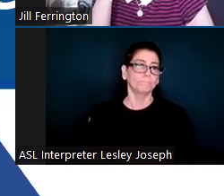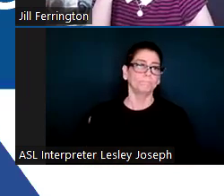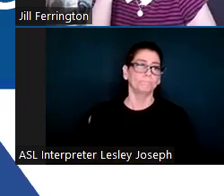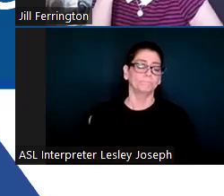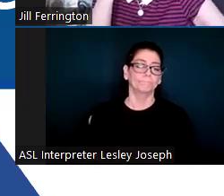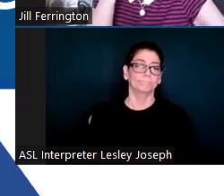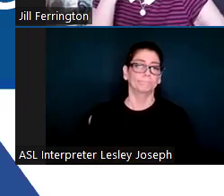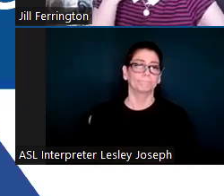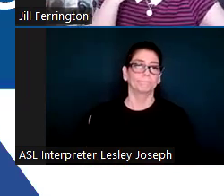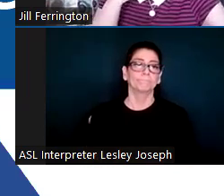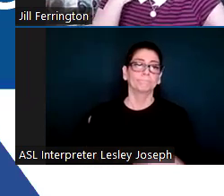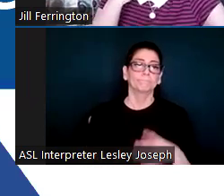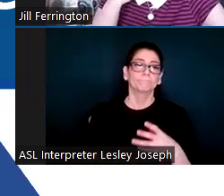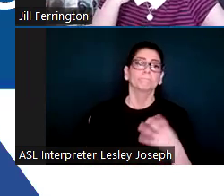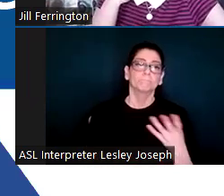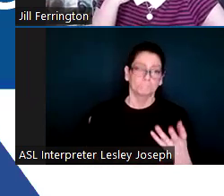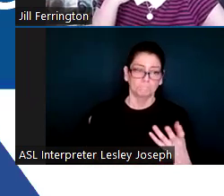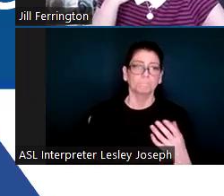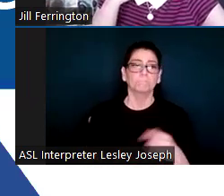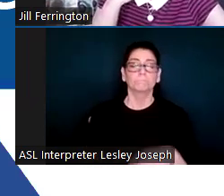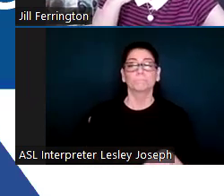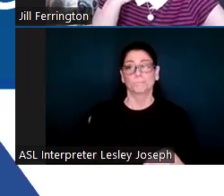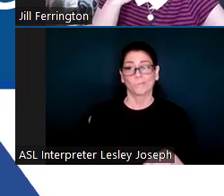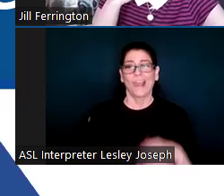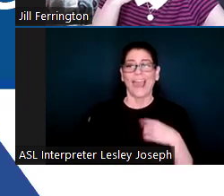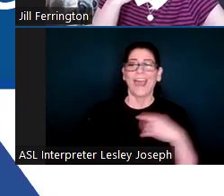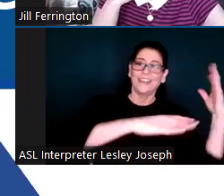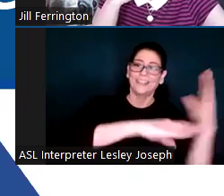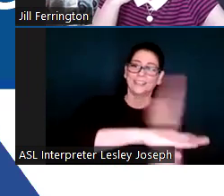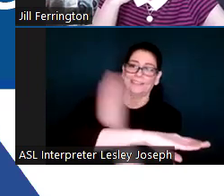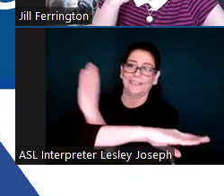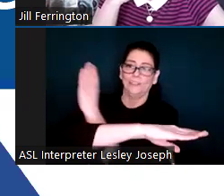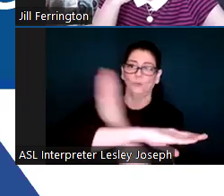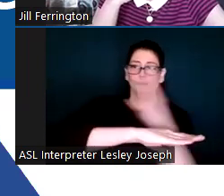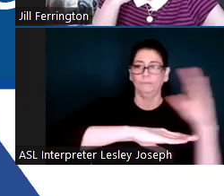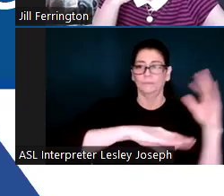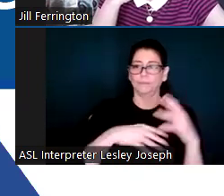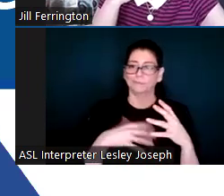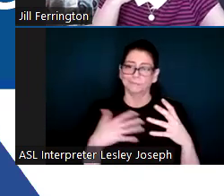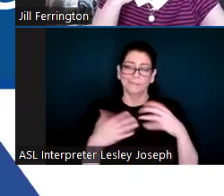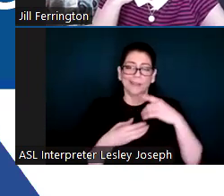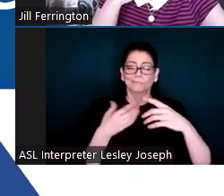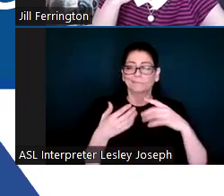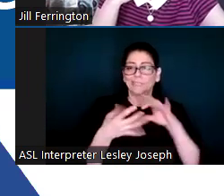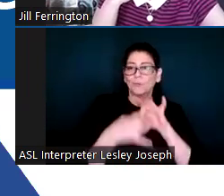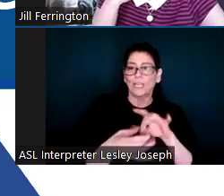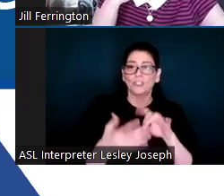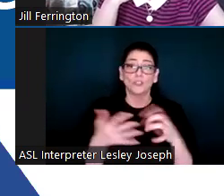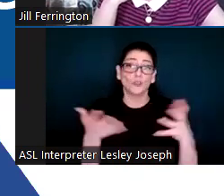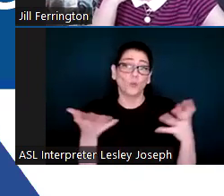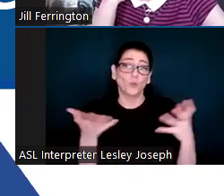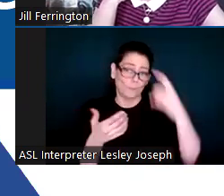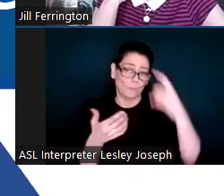And just emphasize that there is absolutely a continuum when it comes to what people with brain injury need when it comes